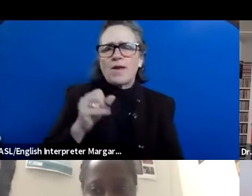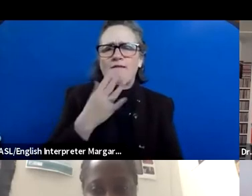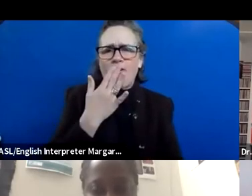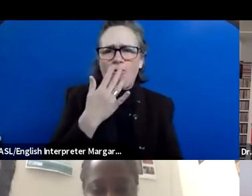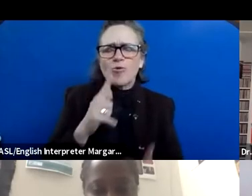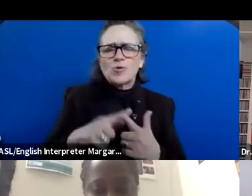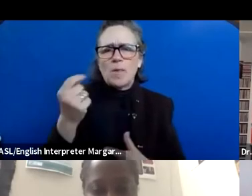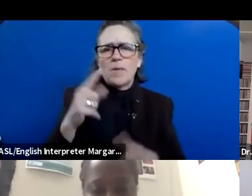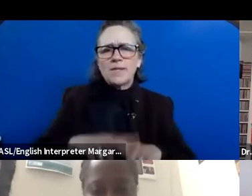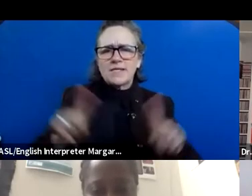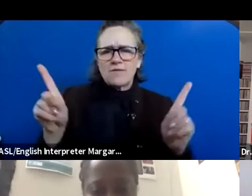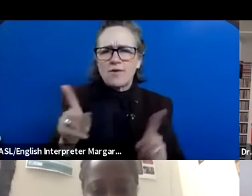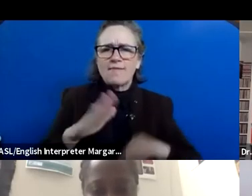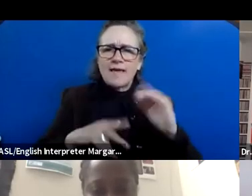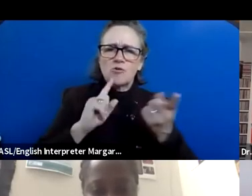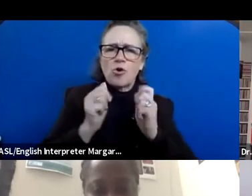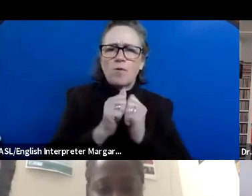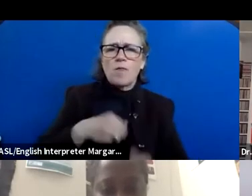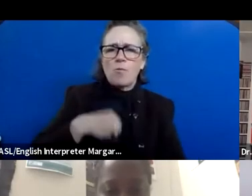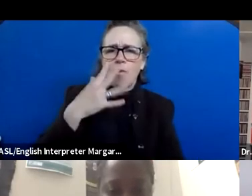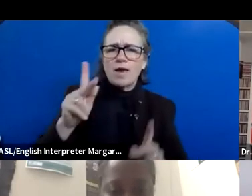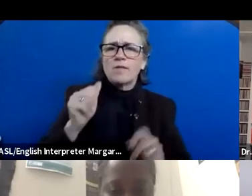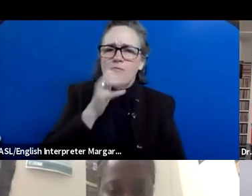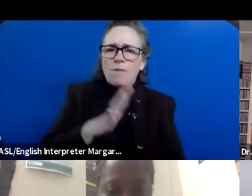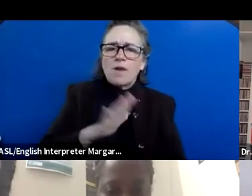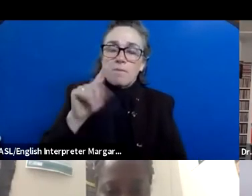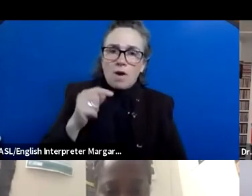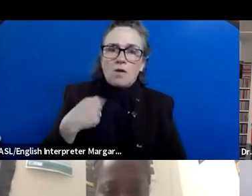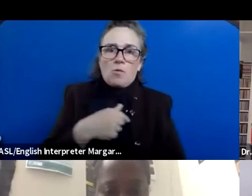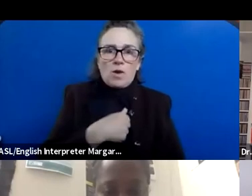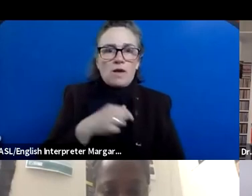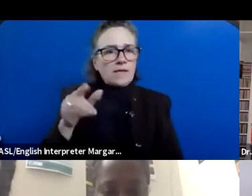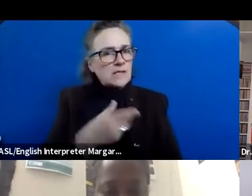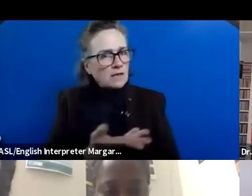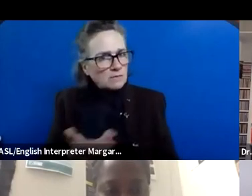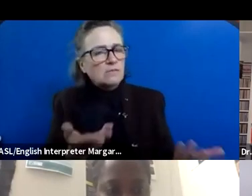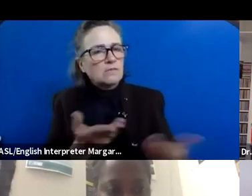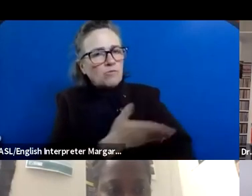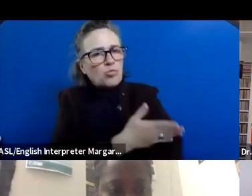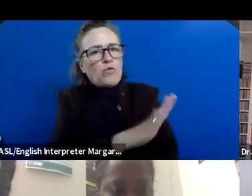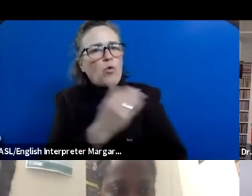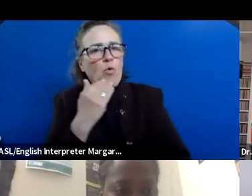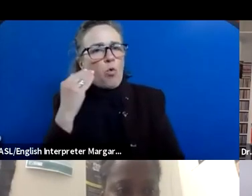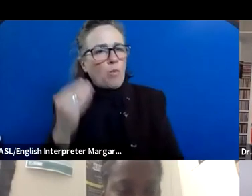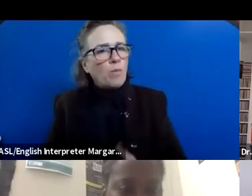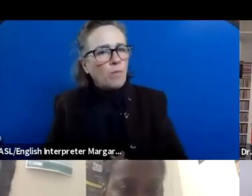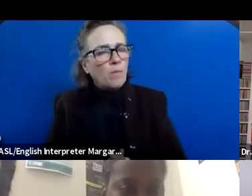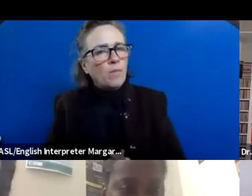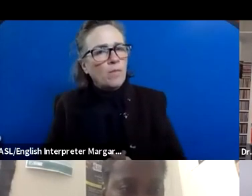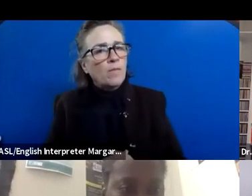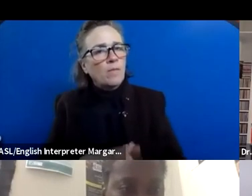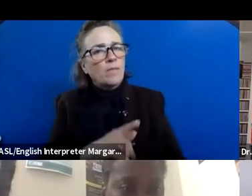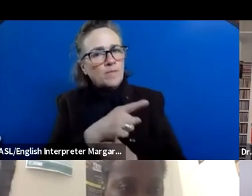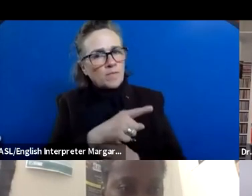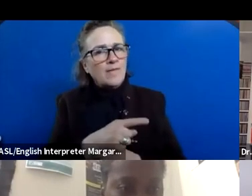you know, the enabling work that the U.S. does in so many places in the world, if we fought the good fight to move